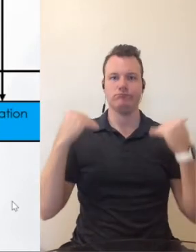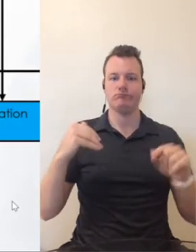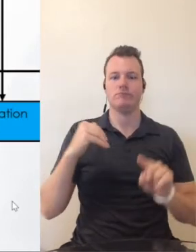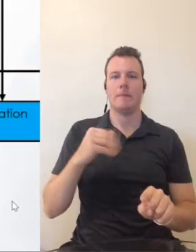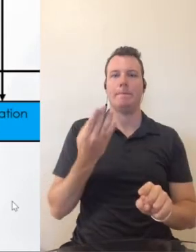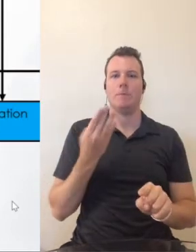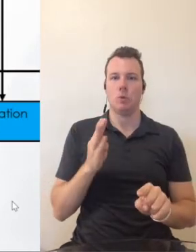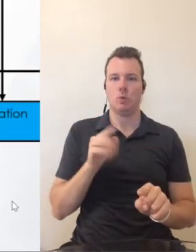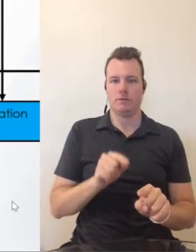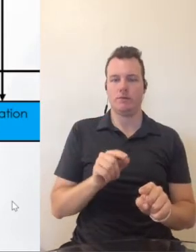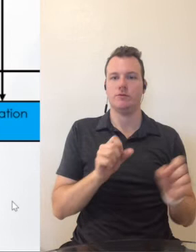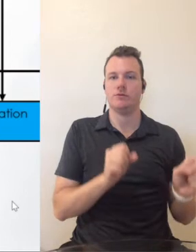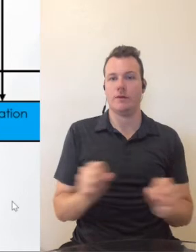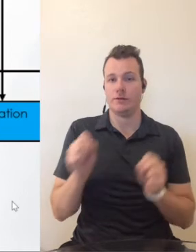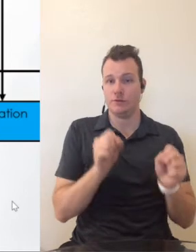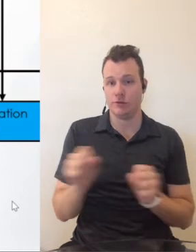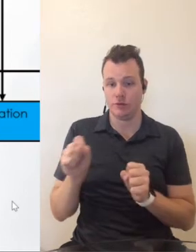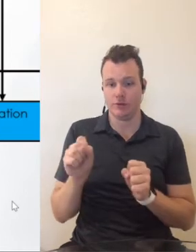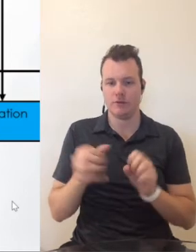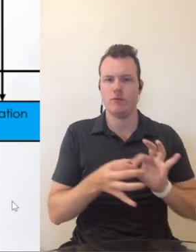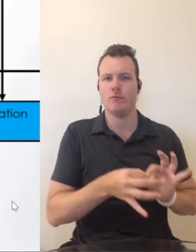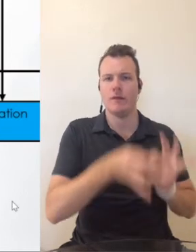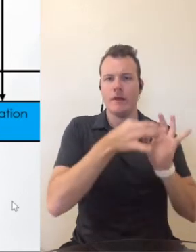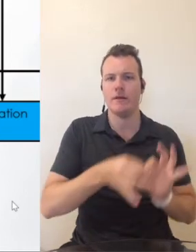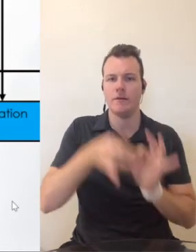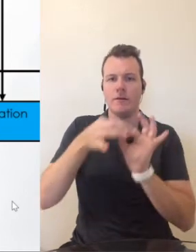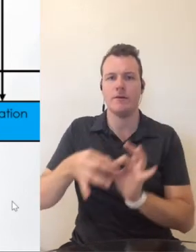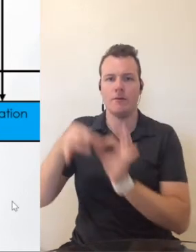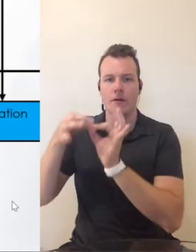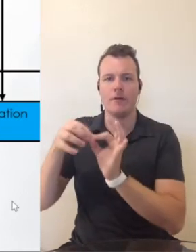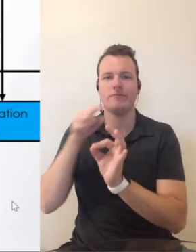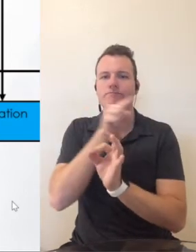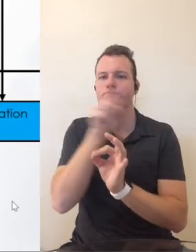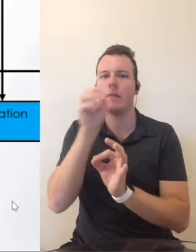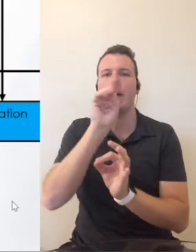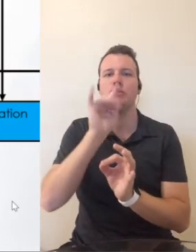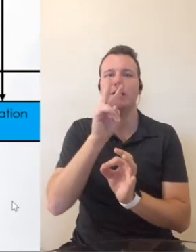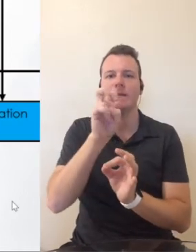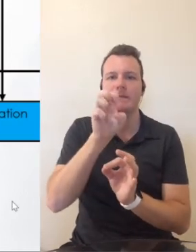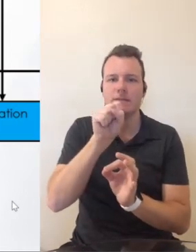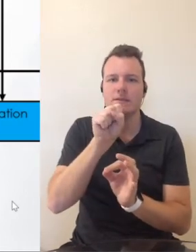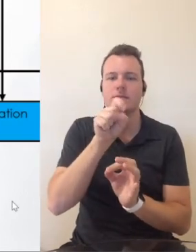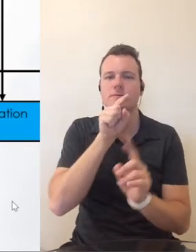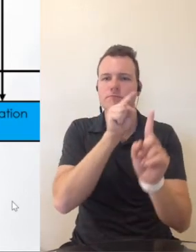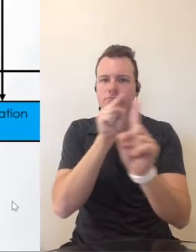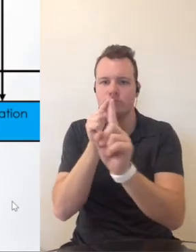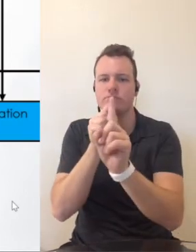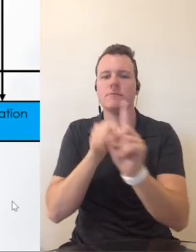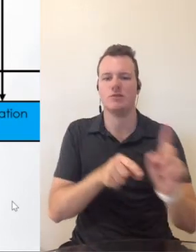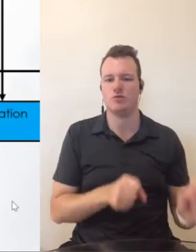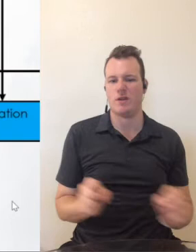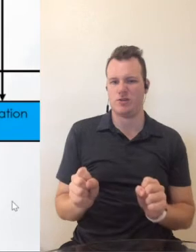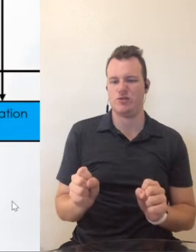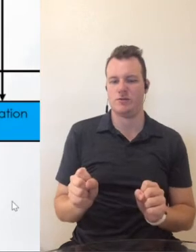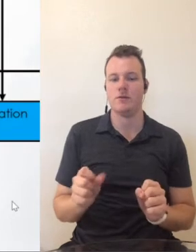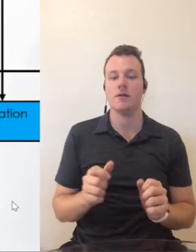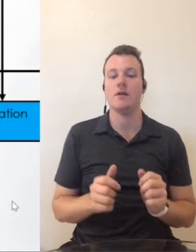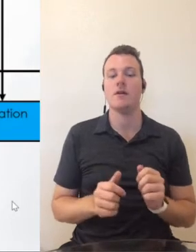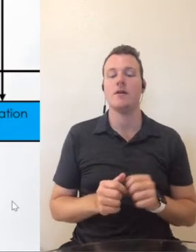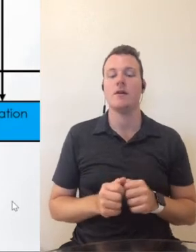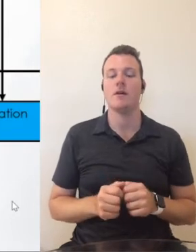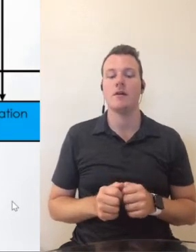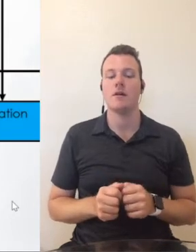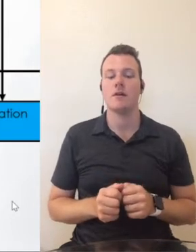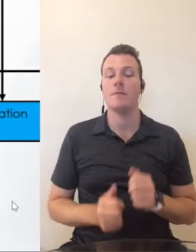they relate to the different objectives, and if we look at the profit-oriented, the strategy that's